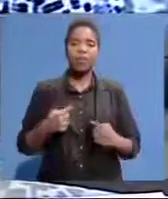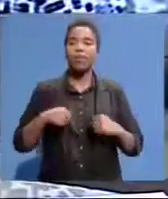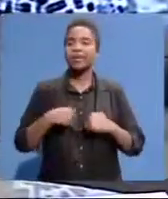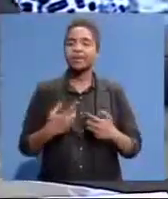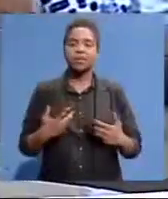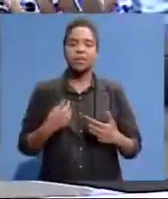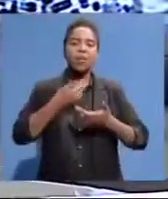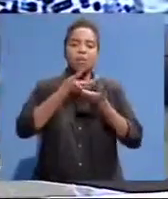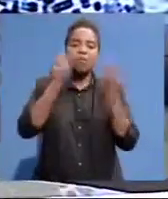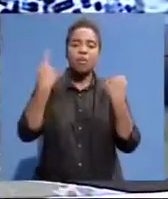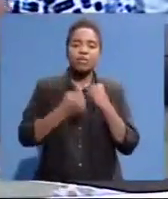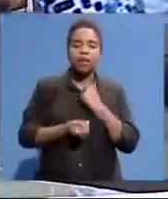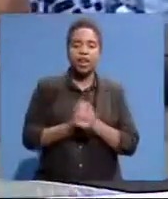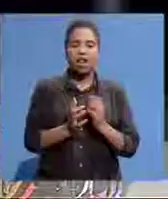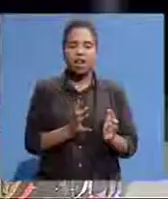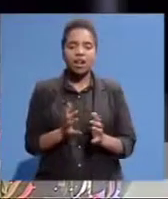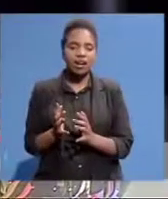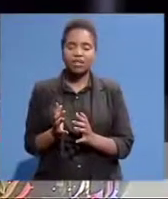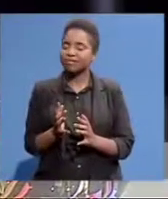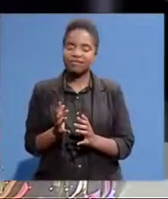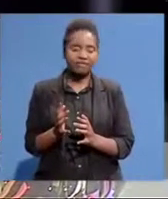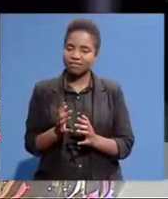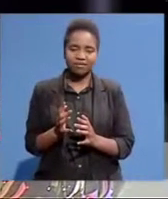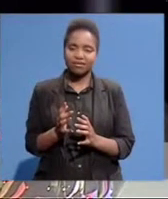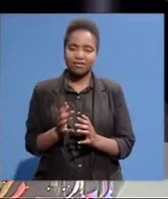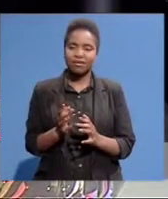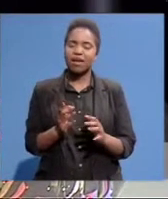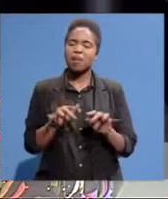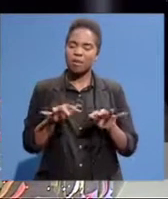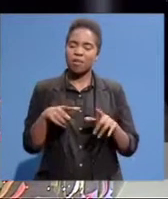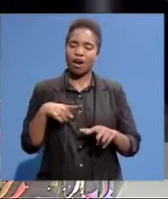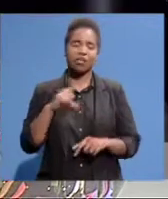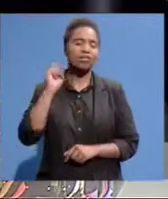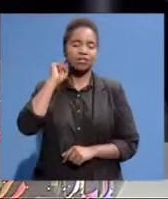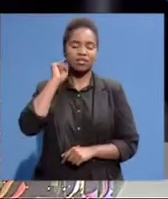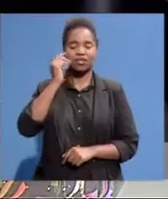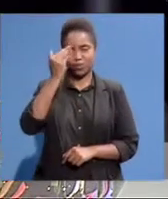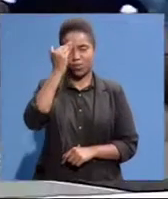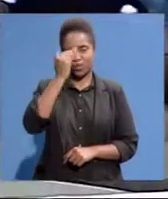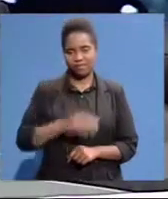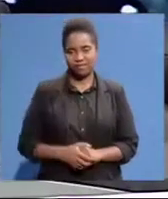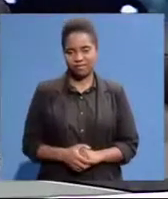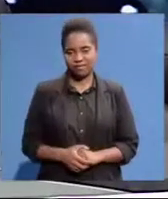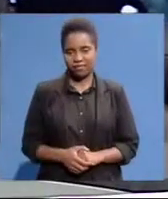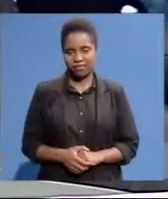not aware, we were not conscious, those people, you know, awoken